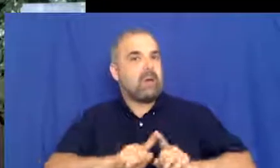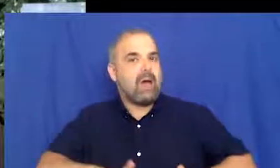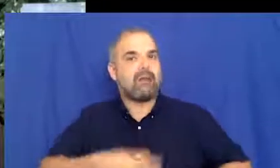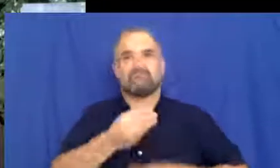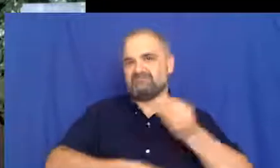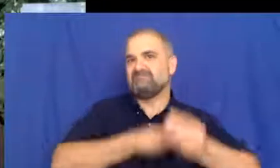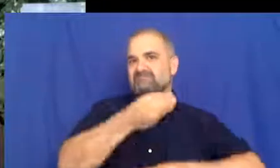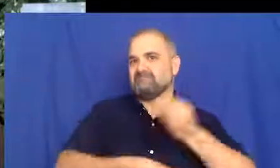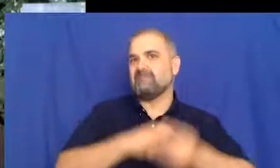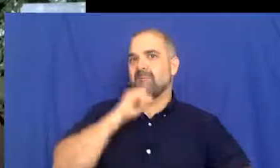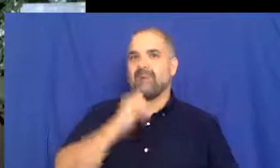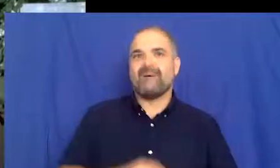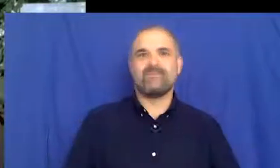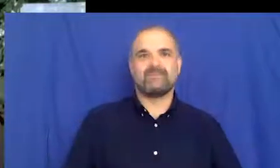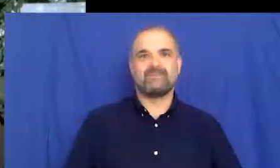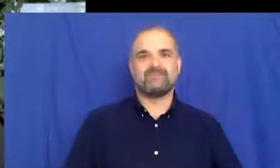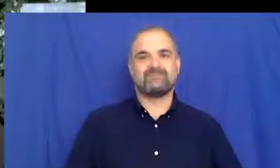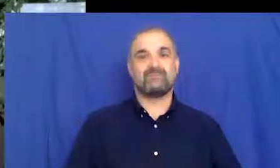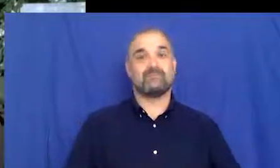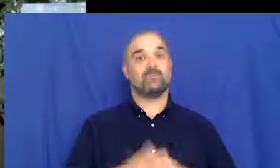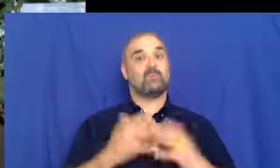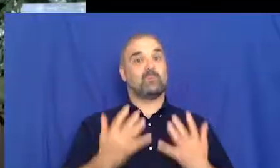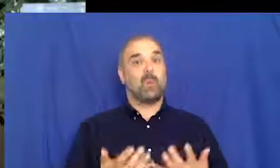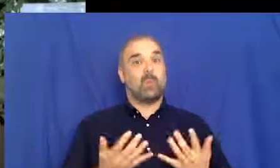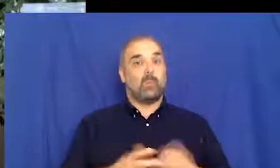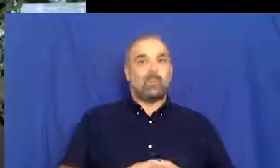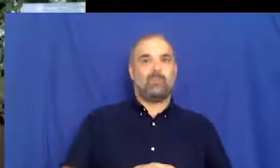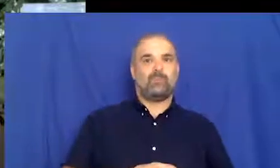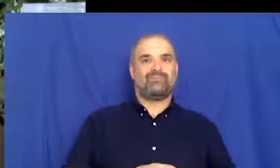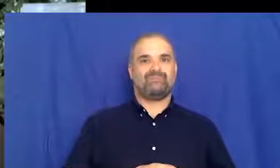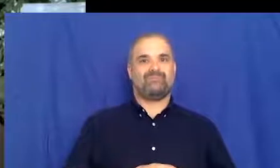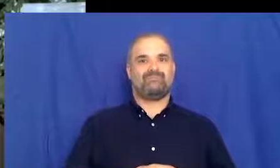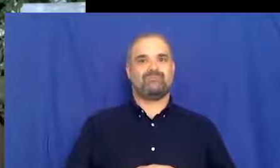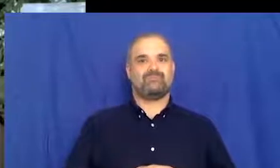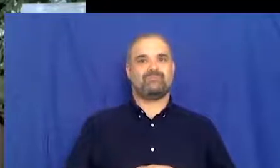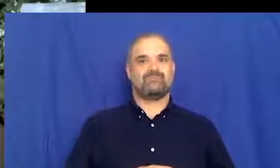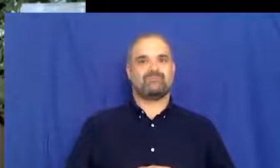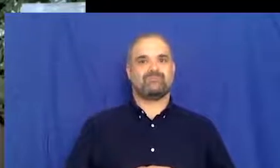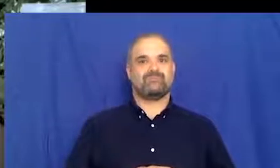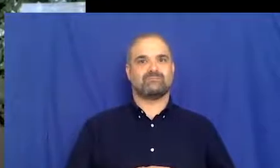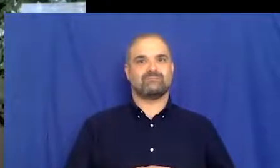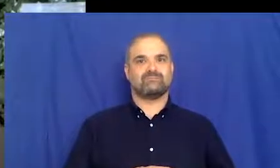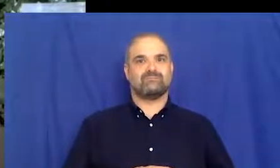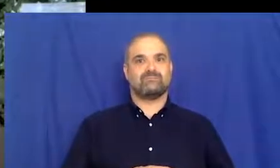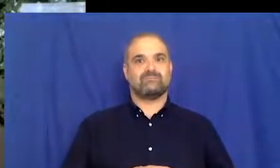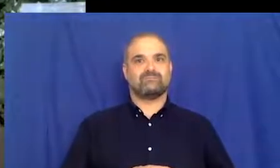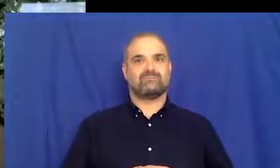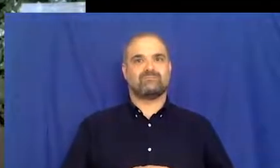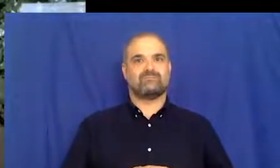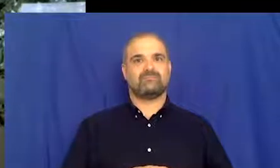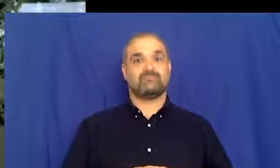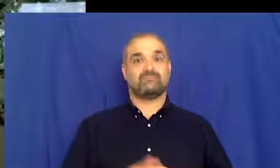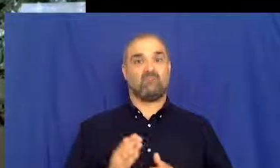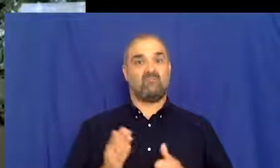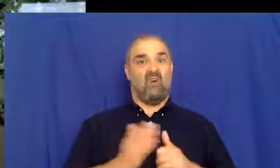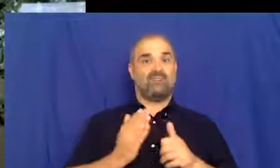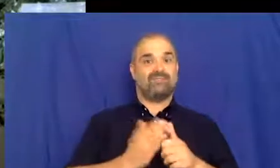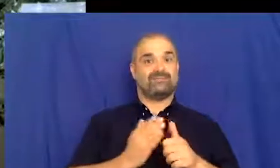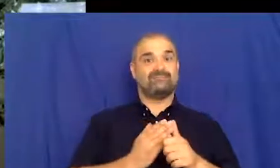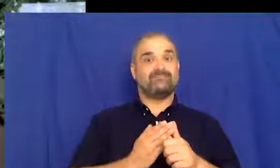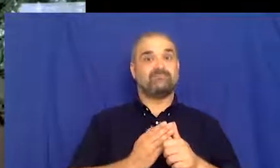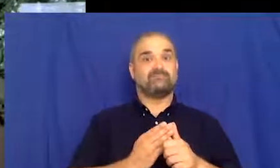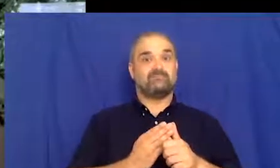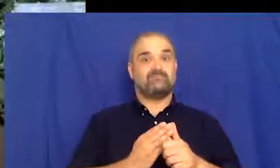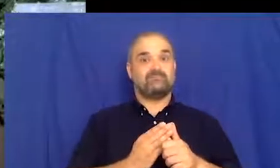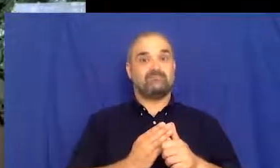something across this interactive session. Okay guys, so the first animal